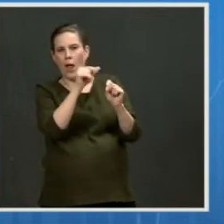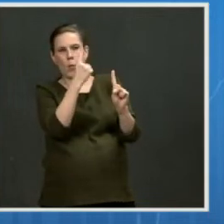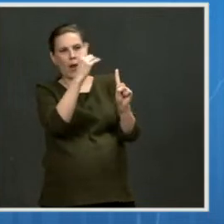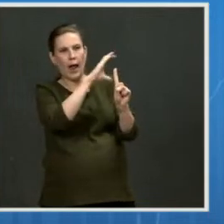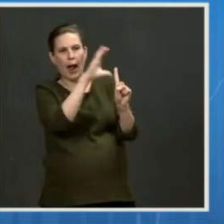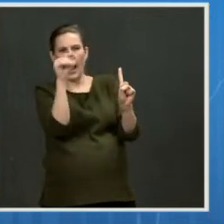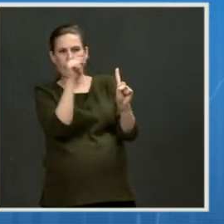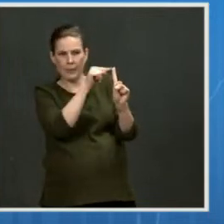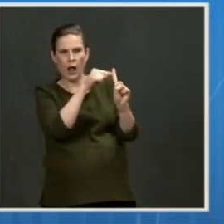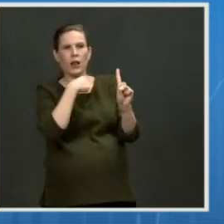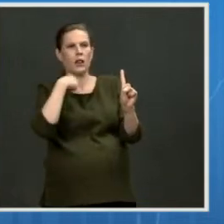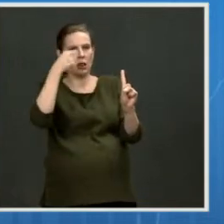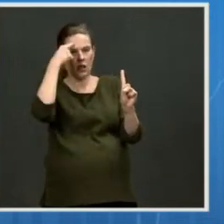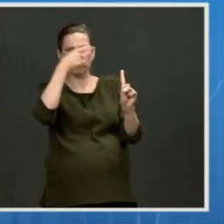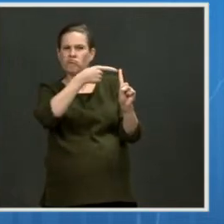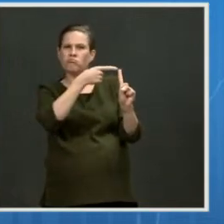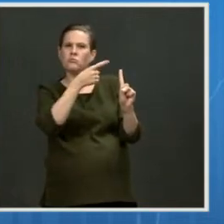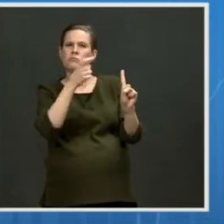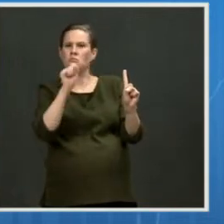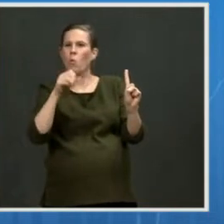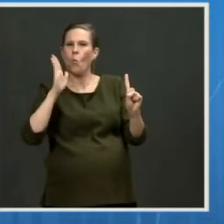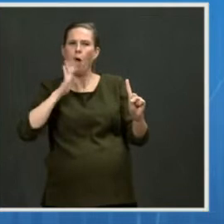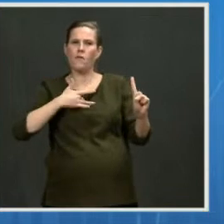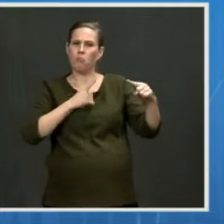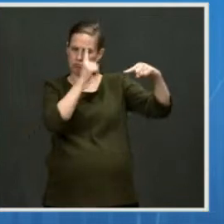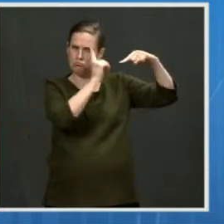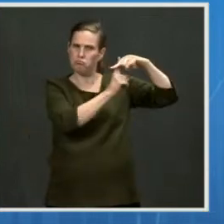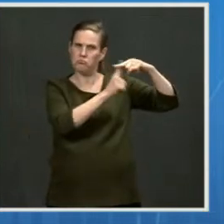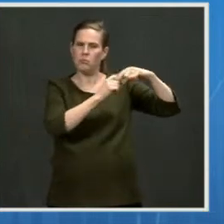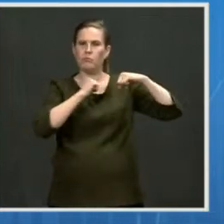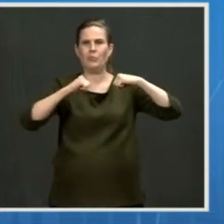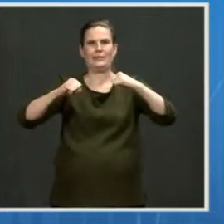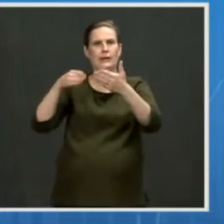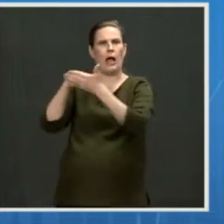this outbreak. Thank you. Next question.